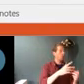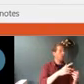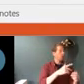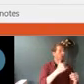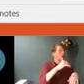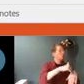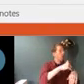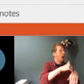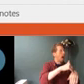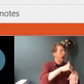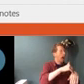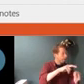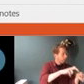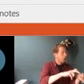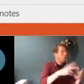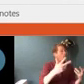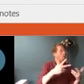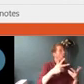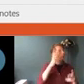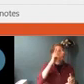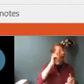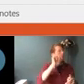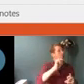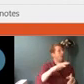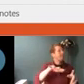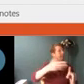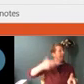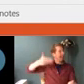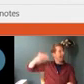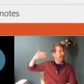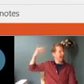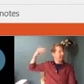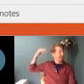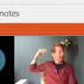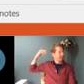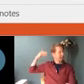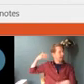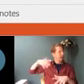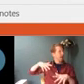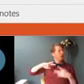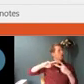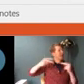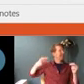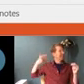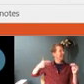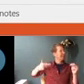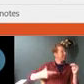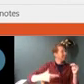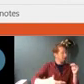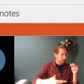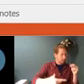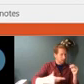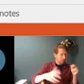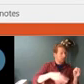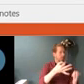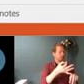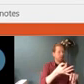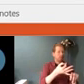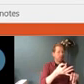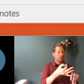different uniparental lineages is useful and important. And these can also be used for